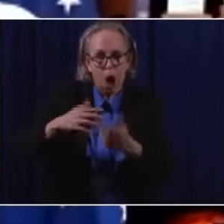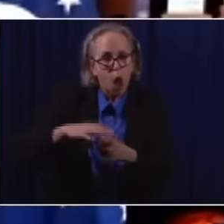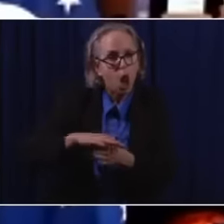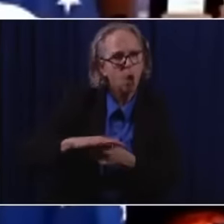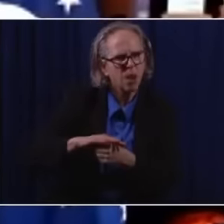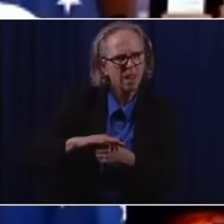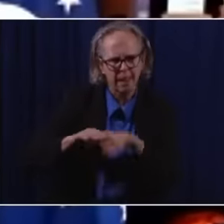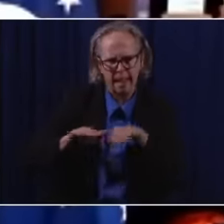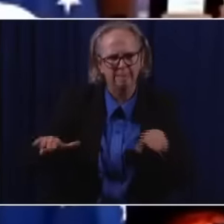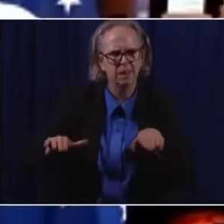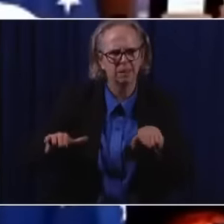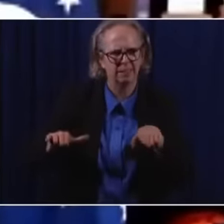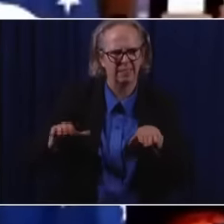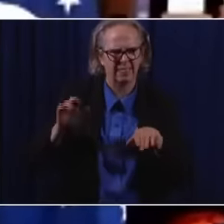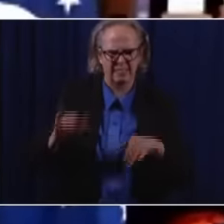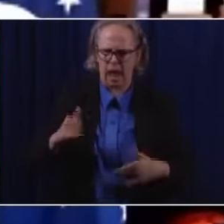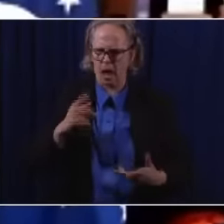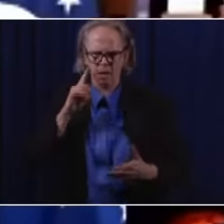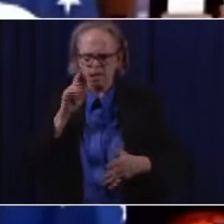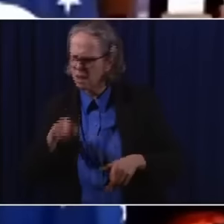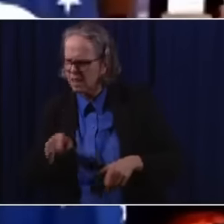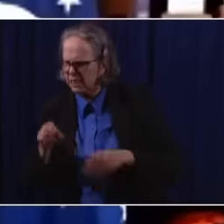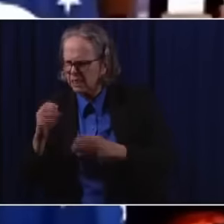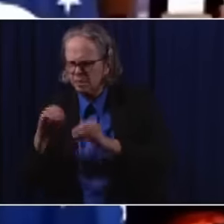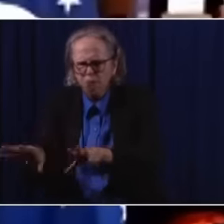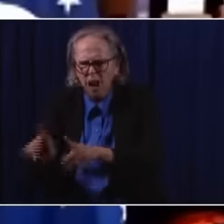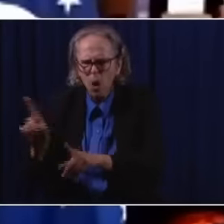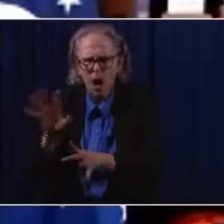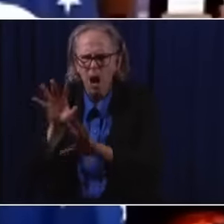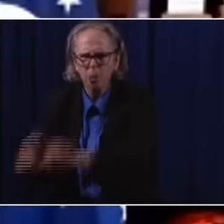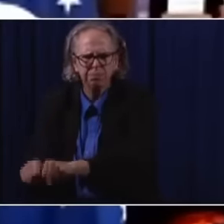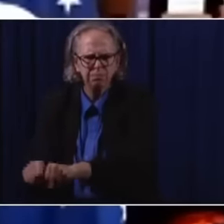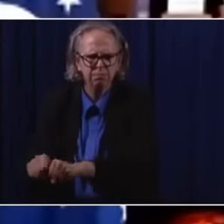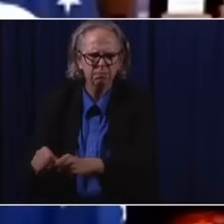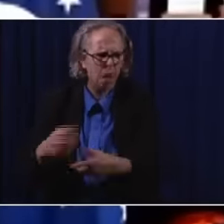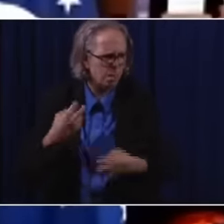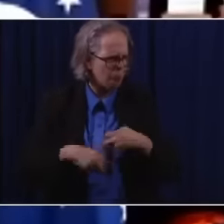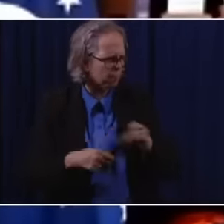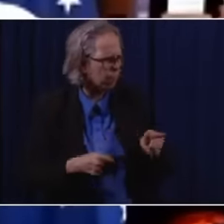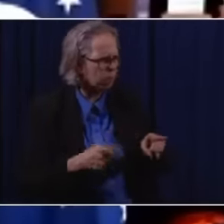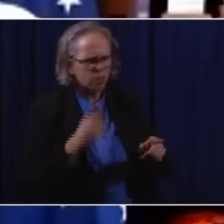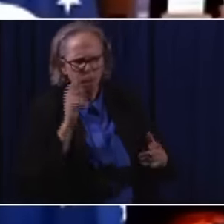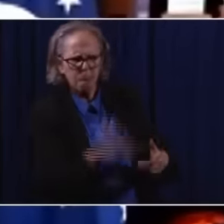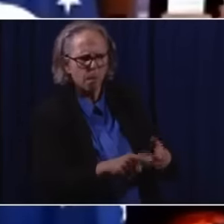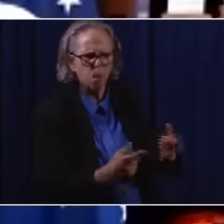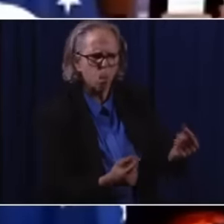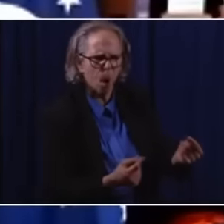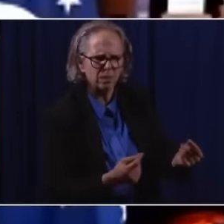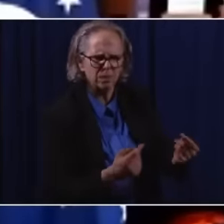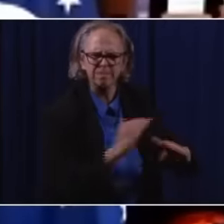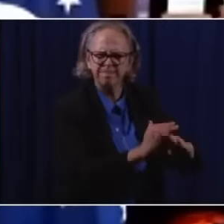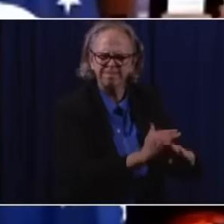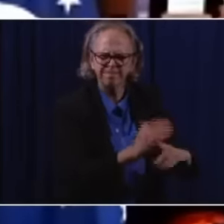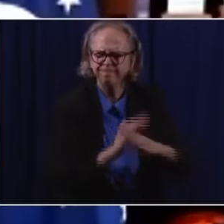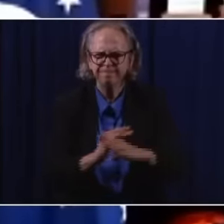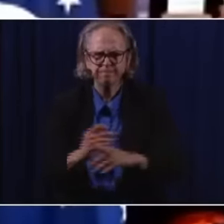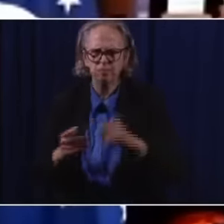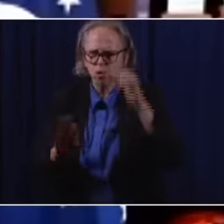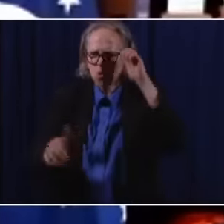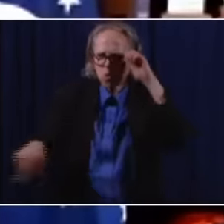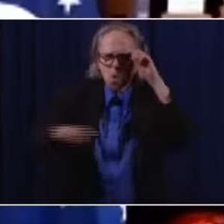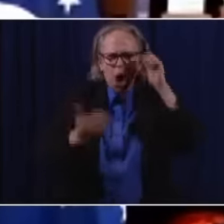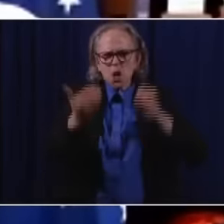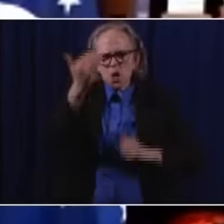identifying hotspots, potential problems, and that we all have community connections. This is an example of